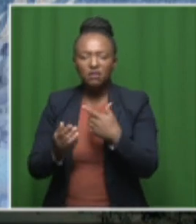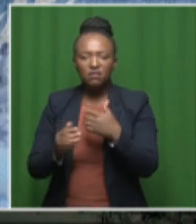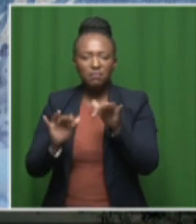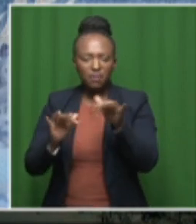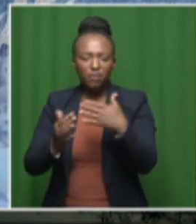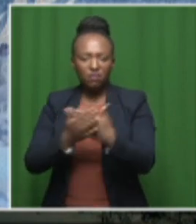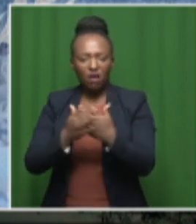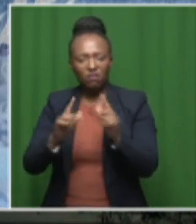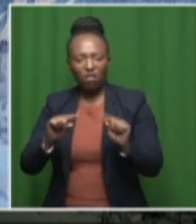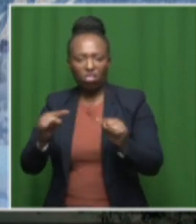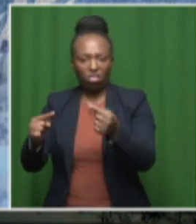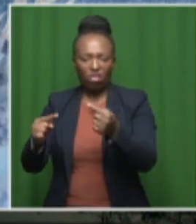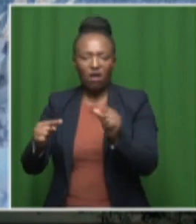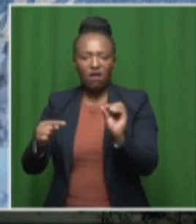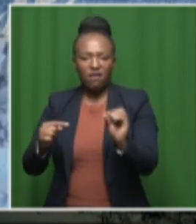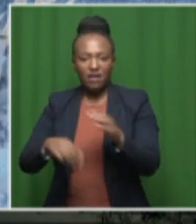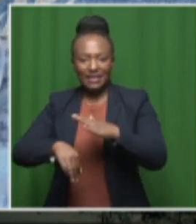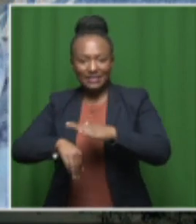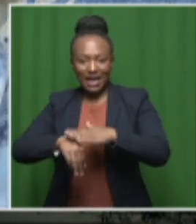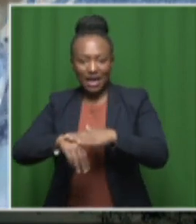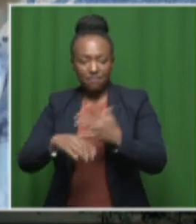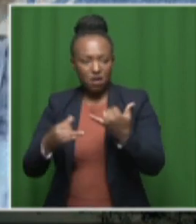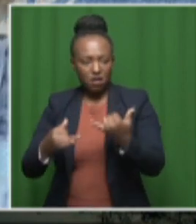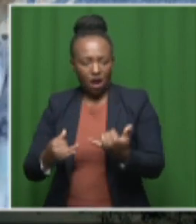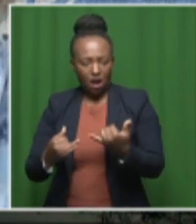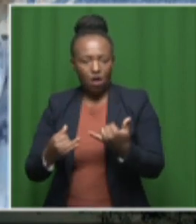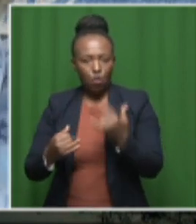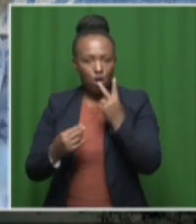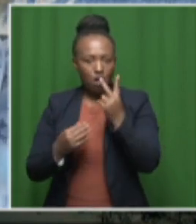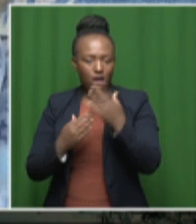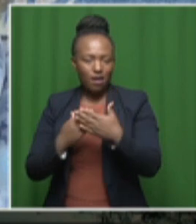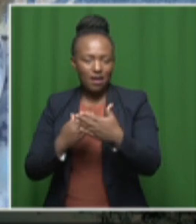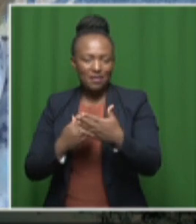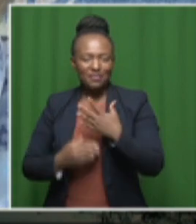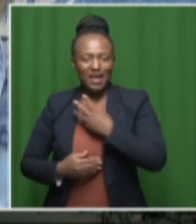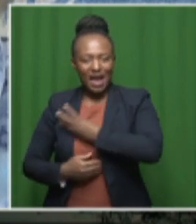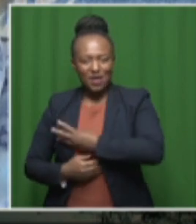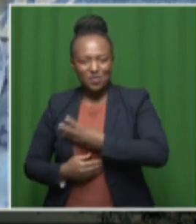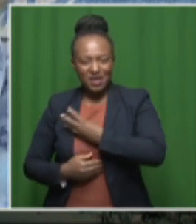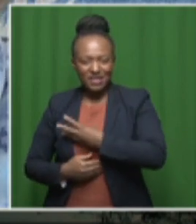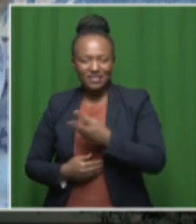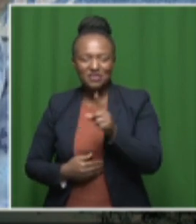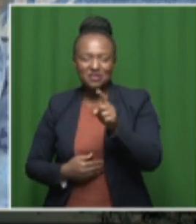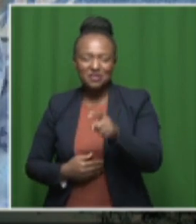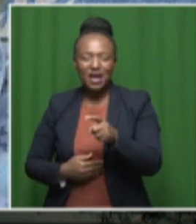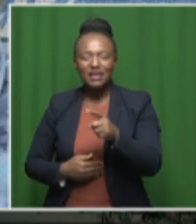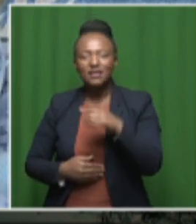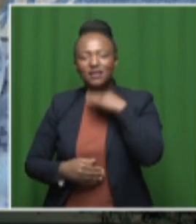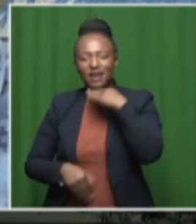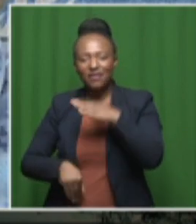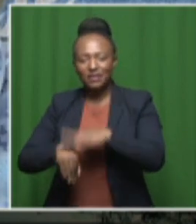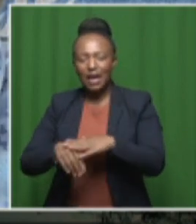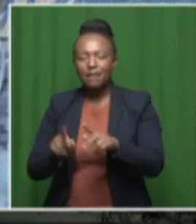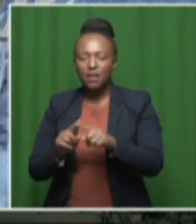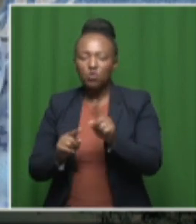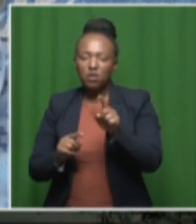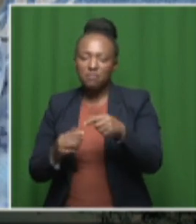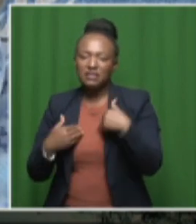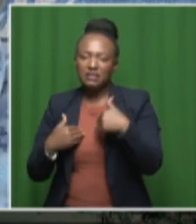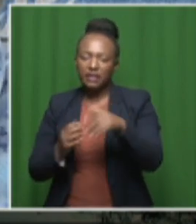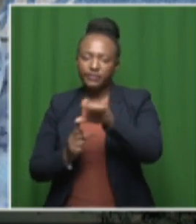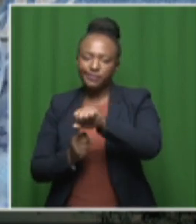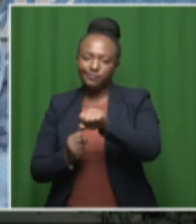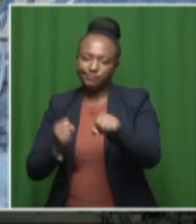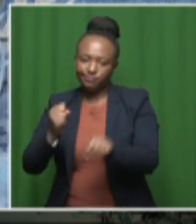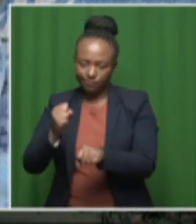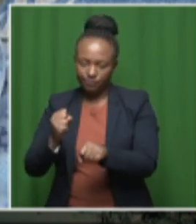at the times again that we're living in, and I wish we had a longer time because I have to start wrapping, unfortunately. You know, the blood that's